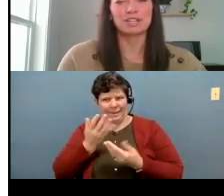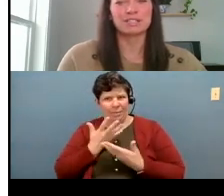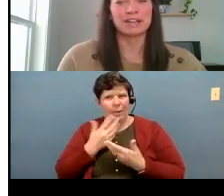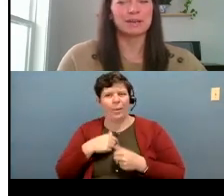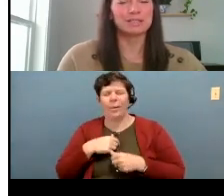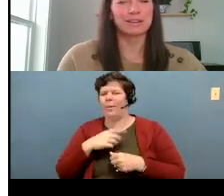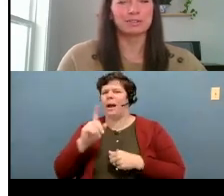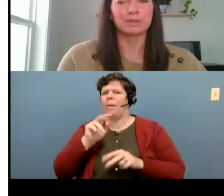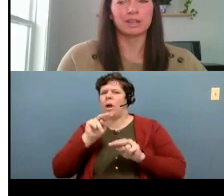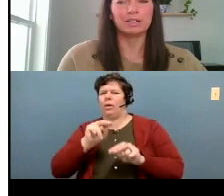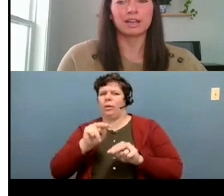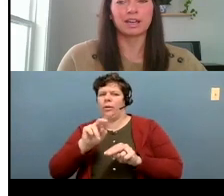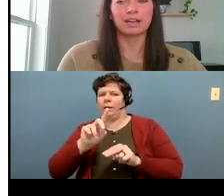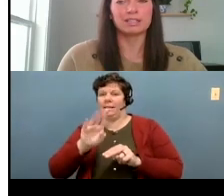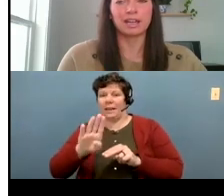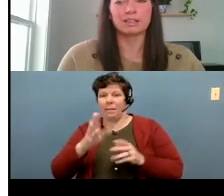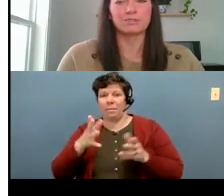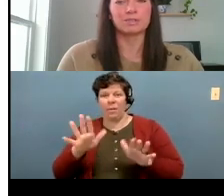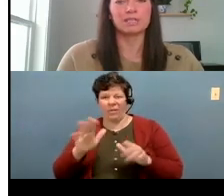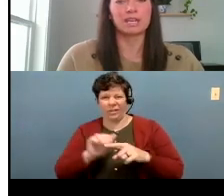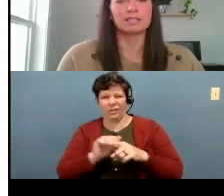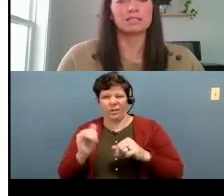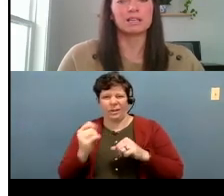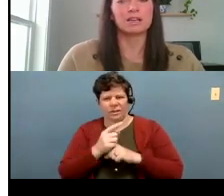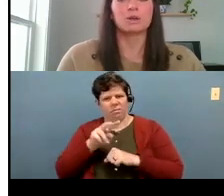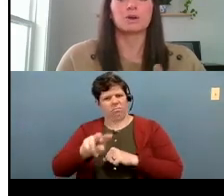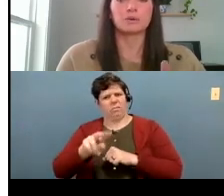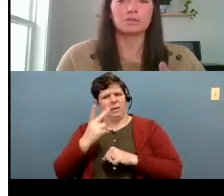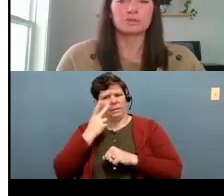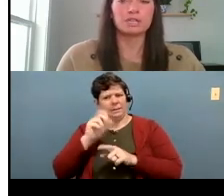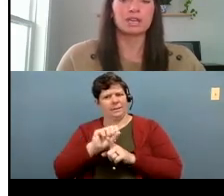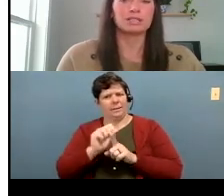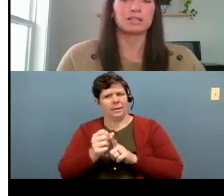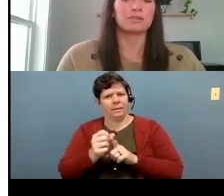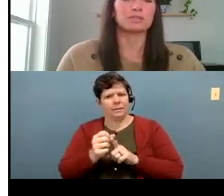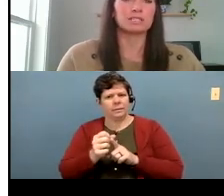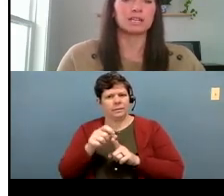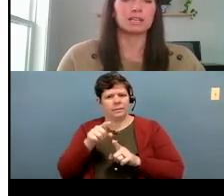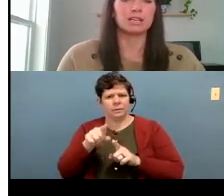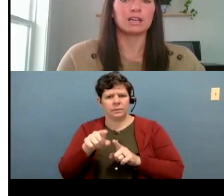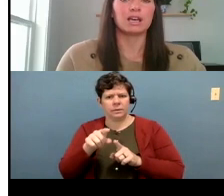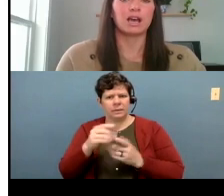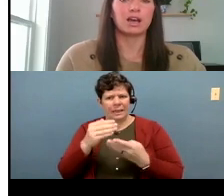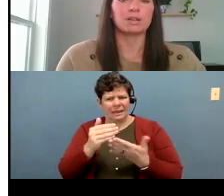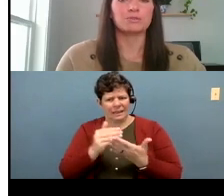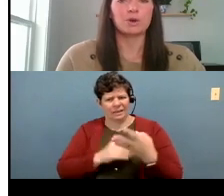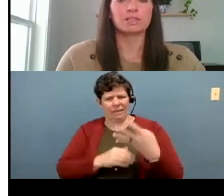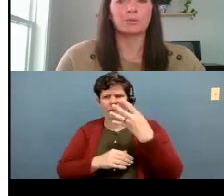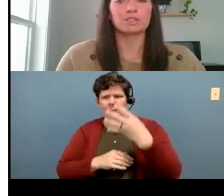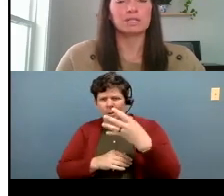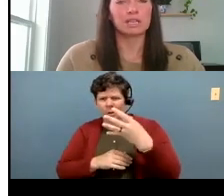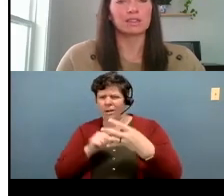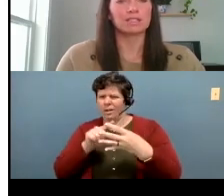to look at the database after we're done today. And if you see cases, or if you see the cases that we have listed, and you know